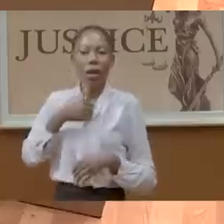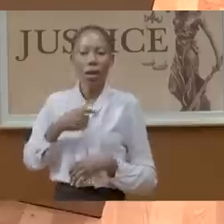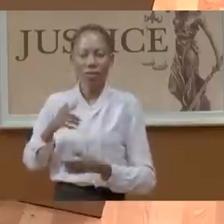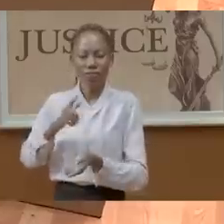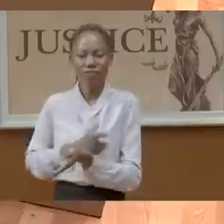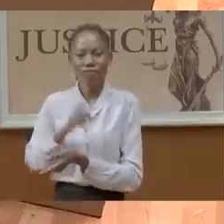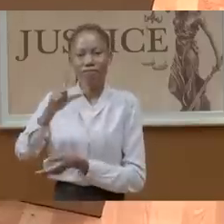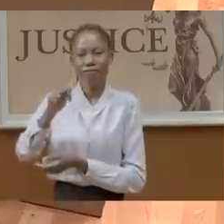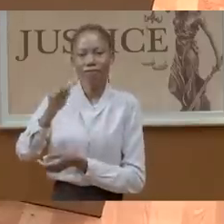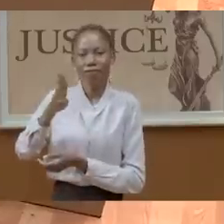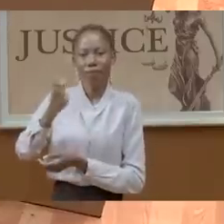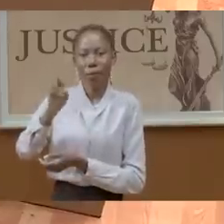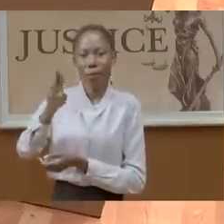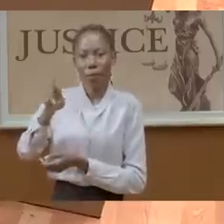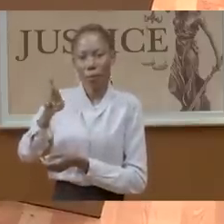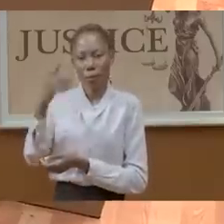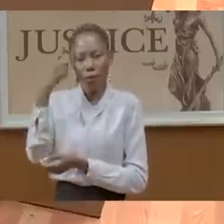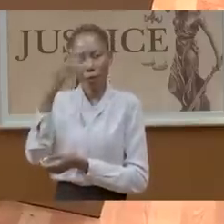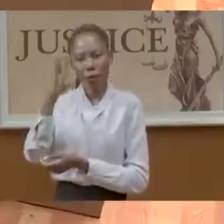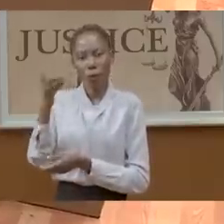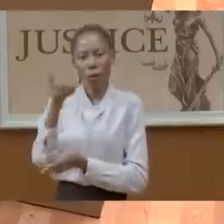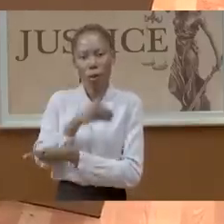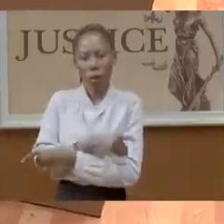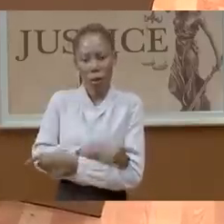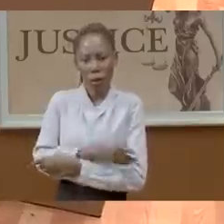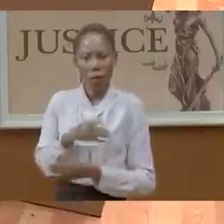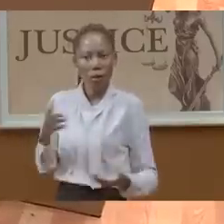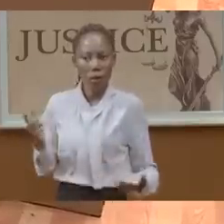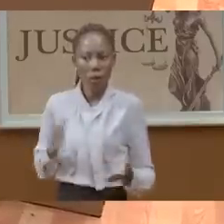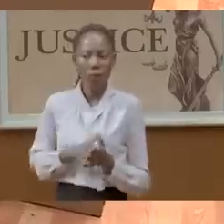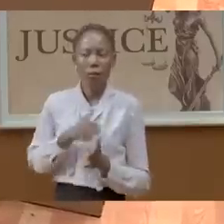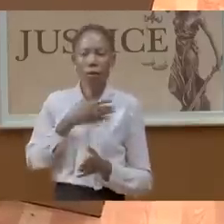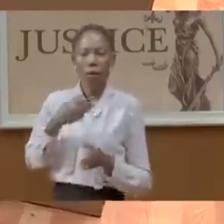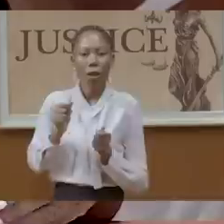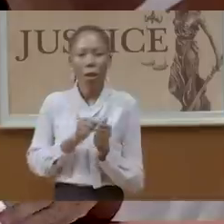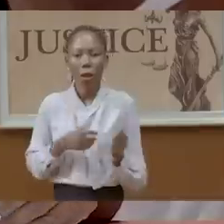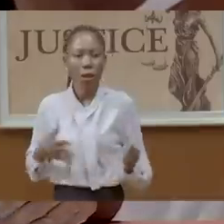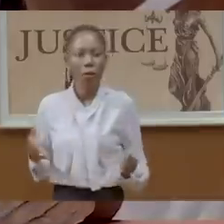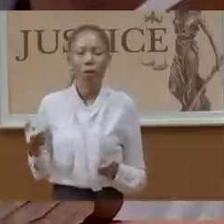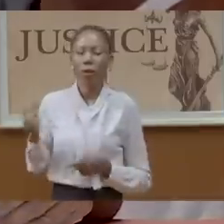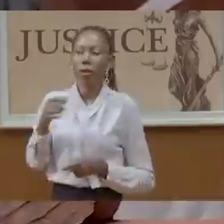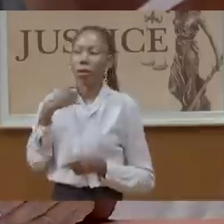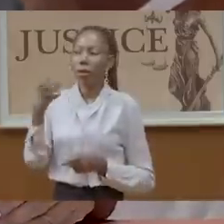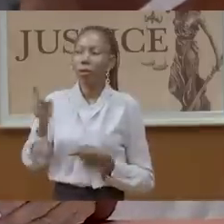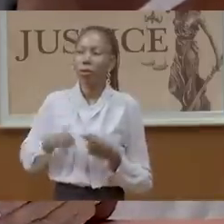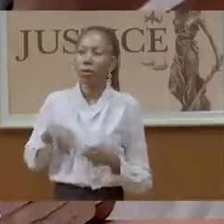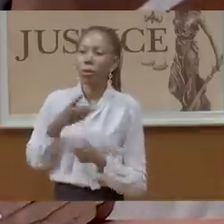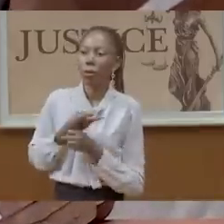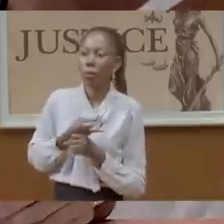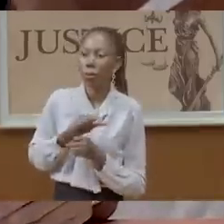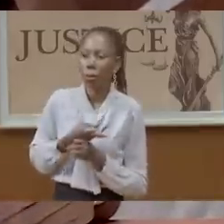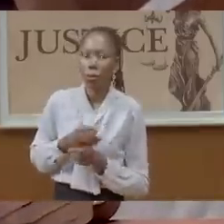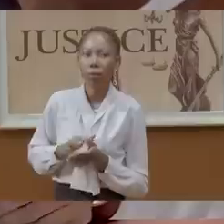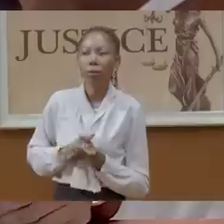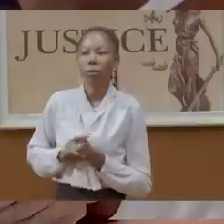girl. And he treated me that. And the man he really scolded him and everything. He had to tell him to beg. Even the mother, the both of them